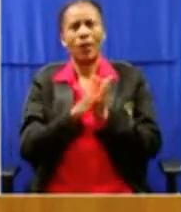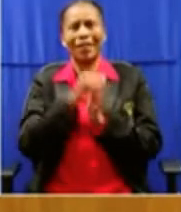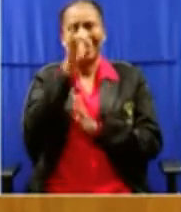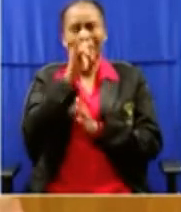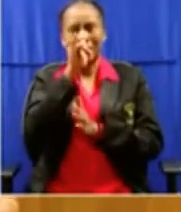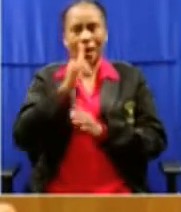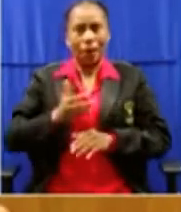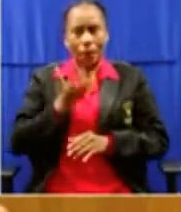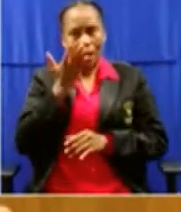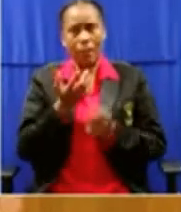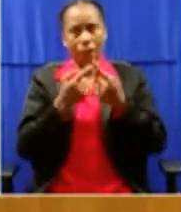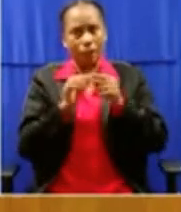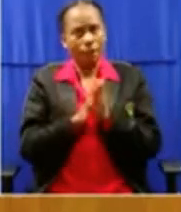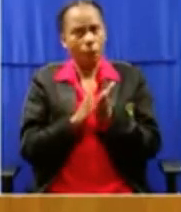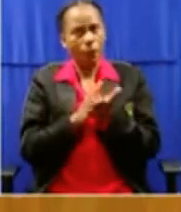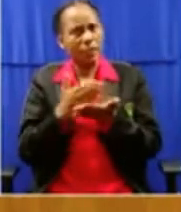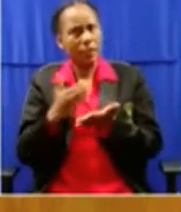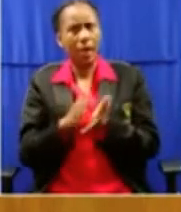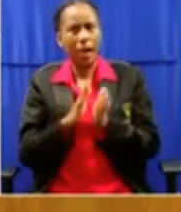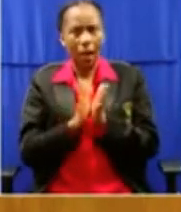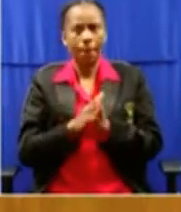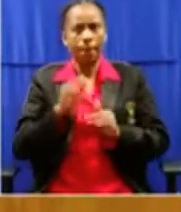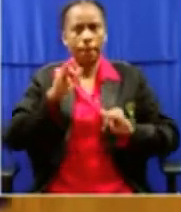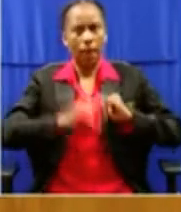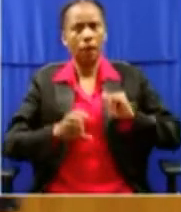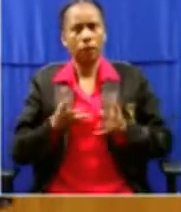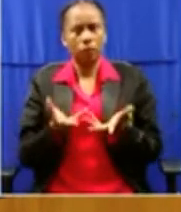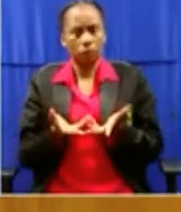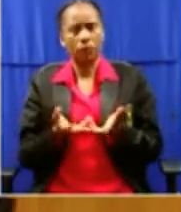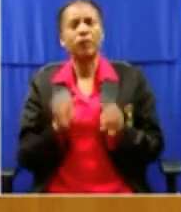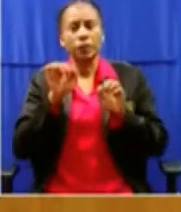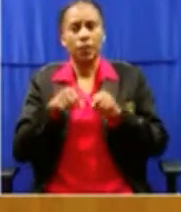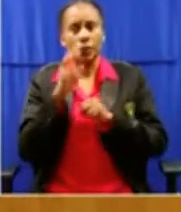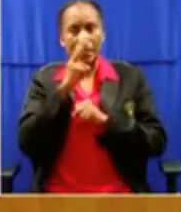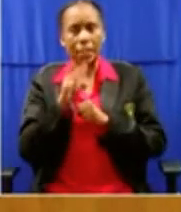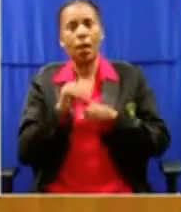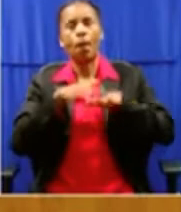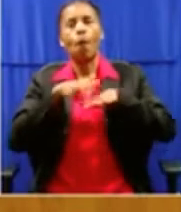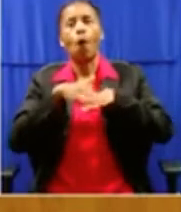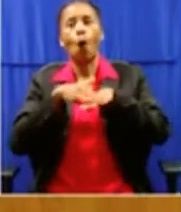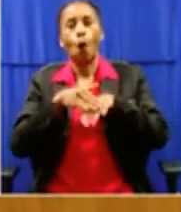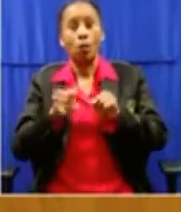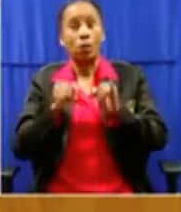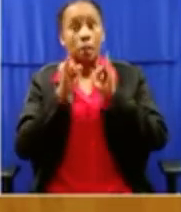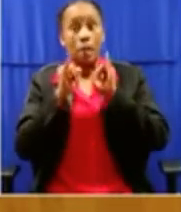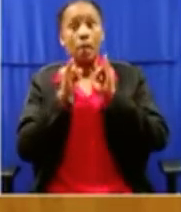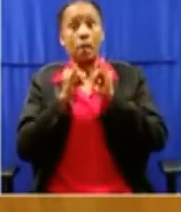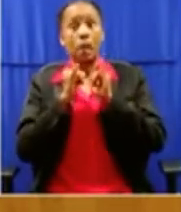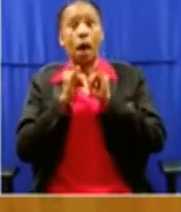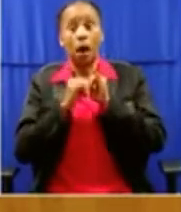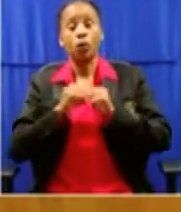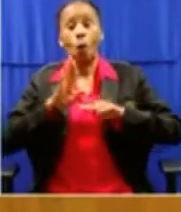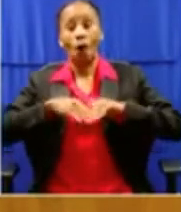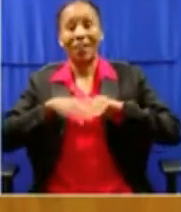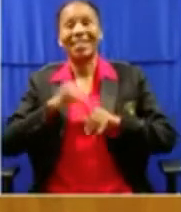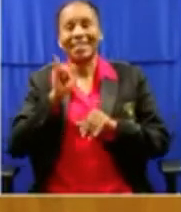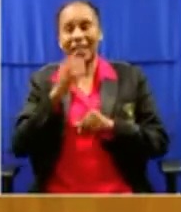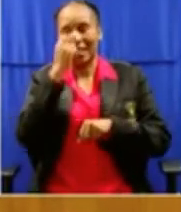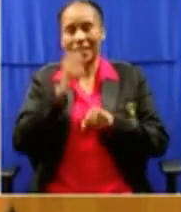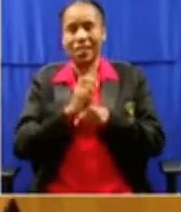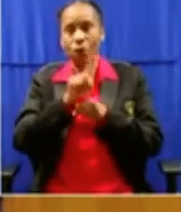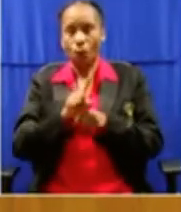for certain offences. Yes, we do see that the more serious offences still will require